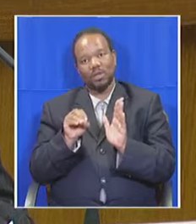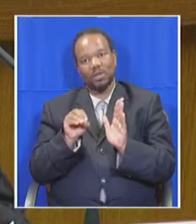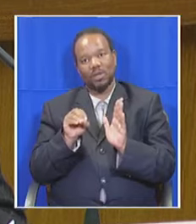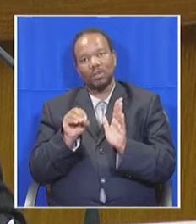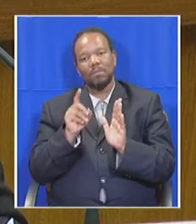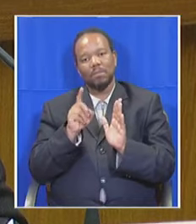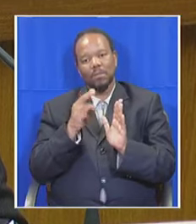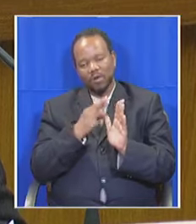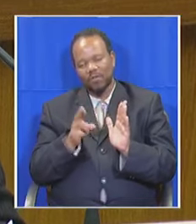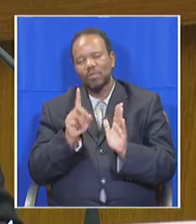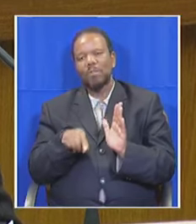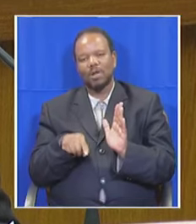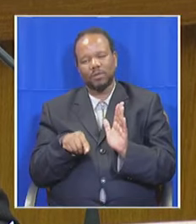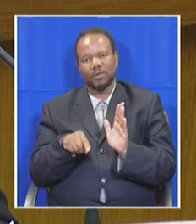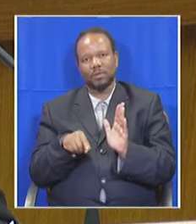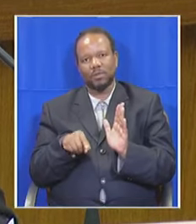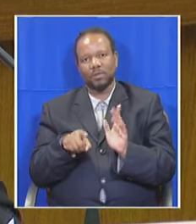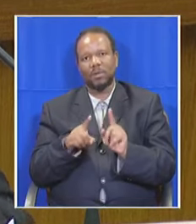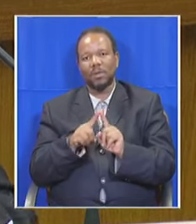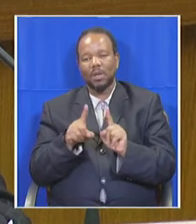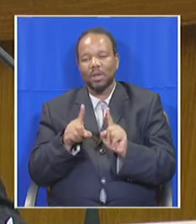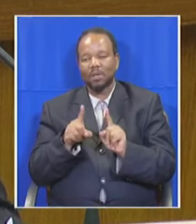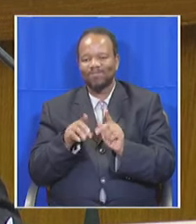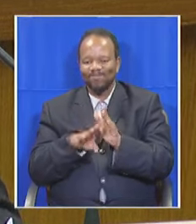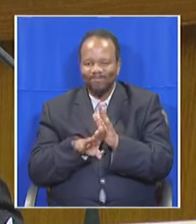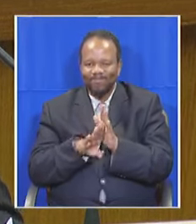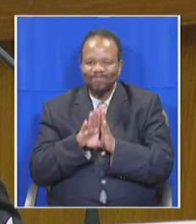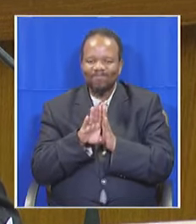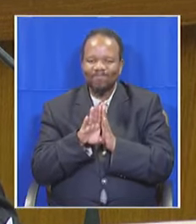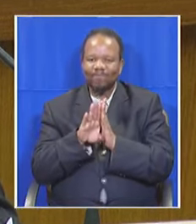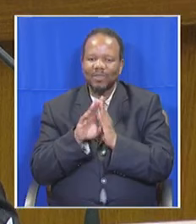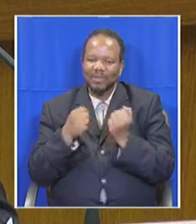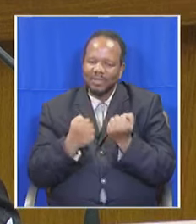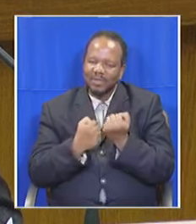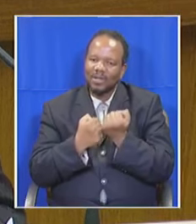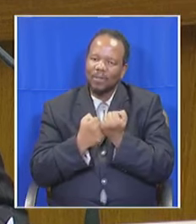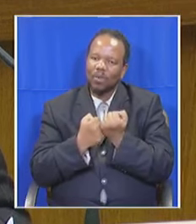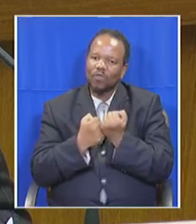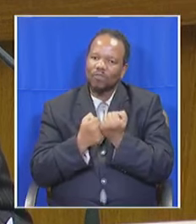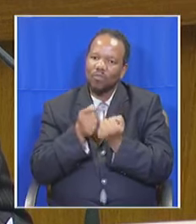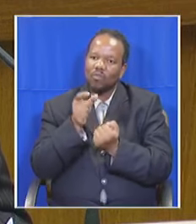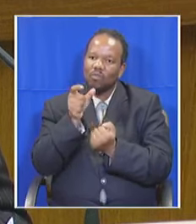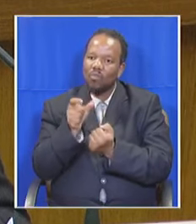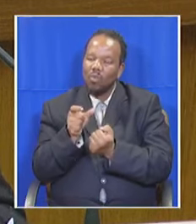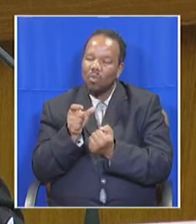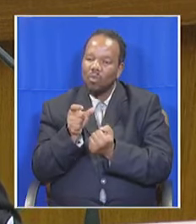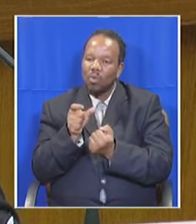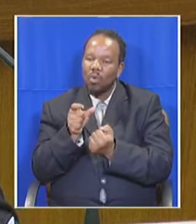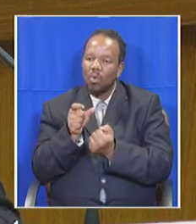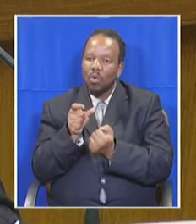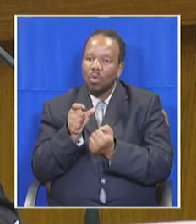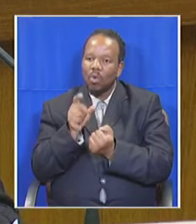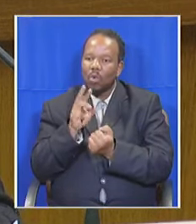reviewed with the objective of strengthening support for whistleblowers. This was owing to